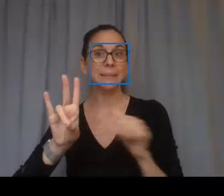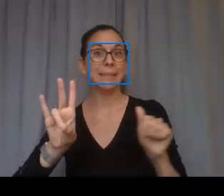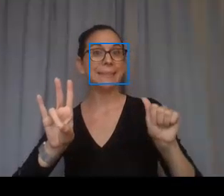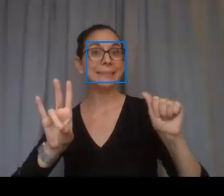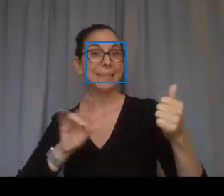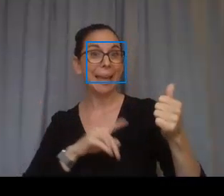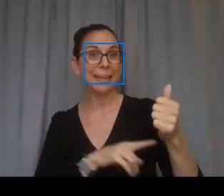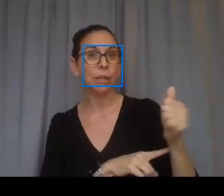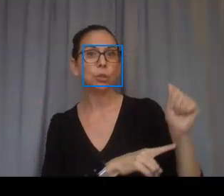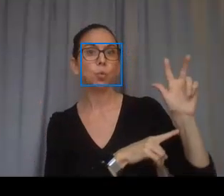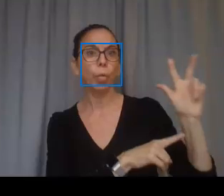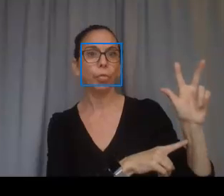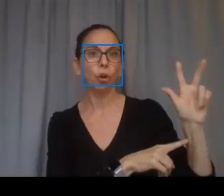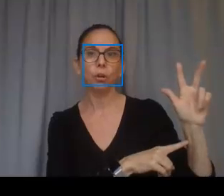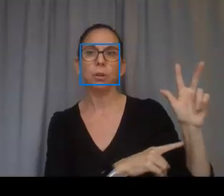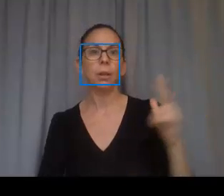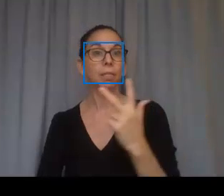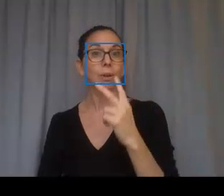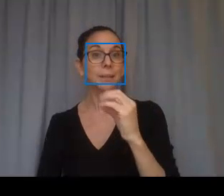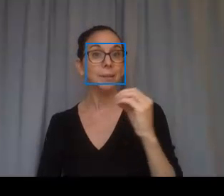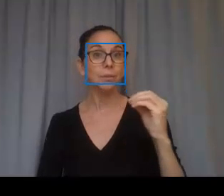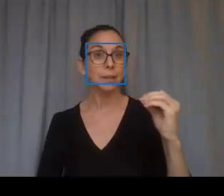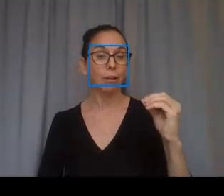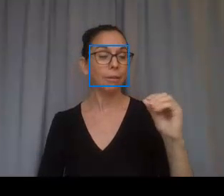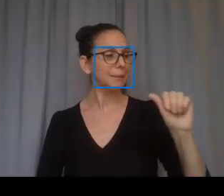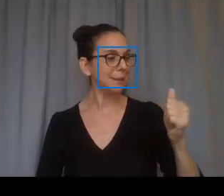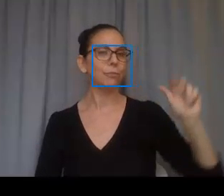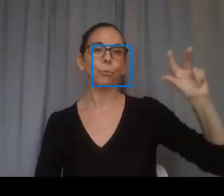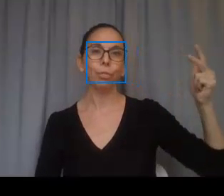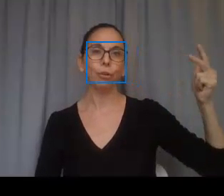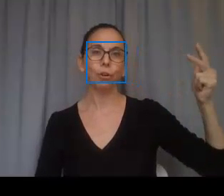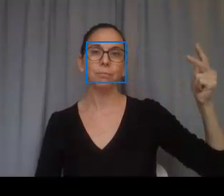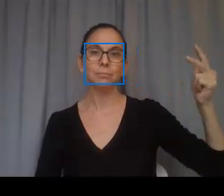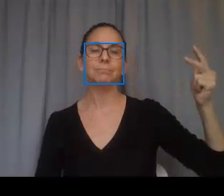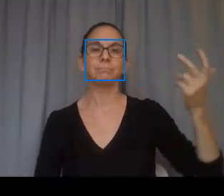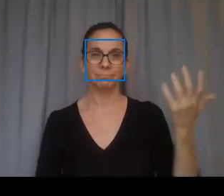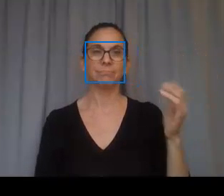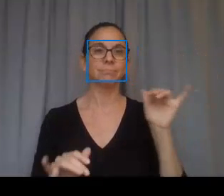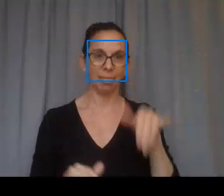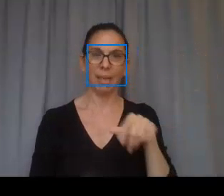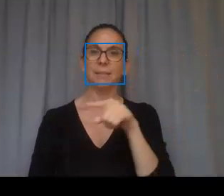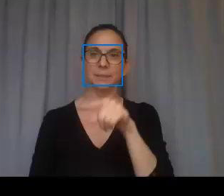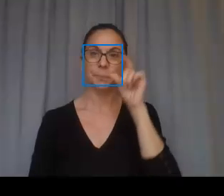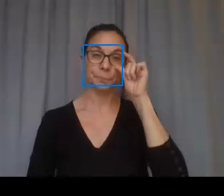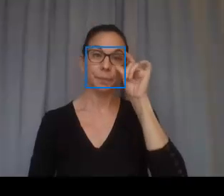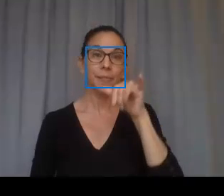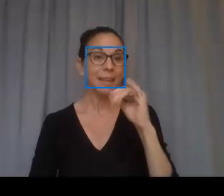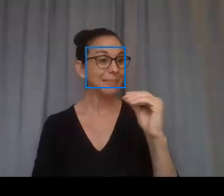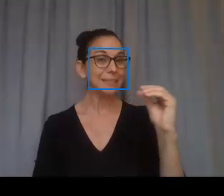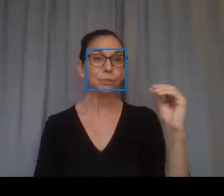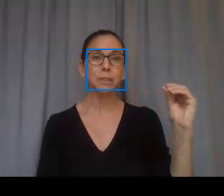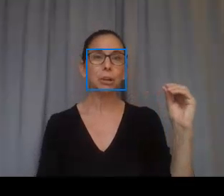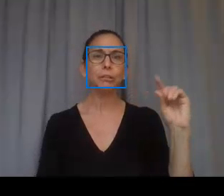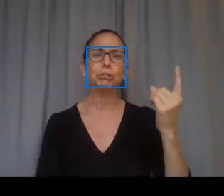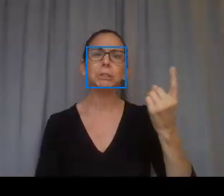the expression should always be significant digits, and they should only ever be significant digits. And you can see that those zeros just sort of